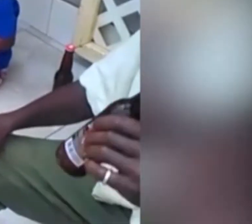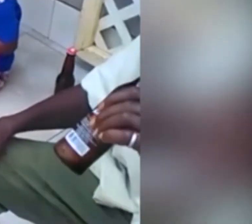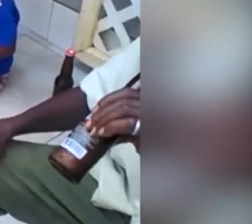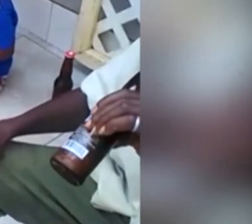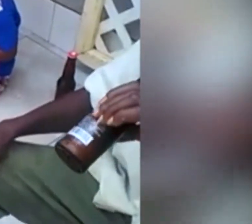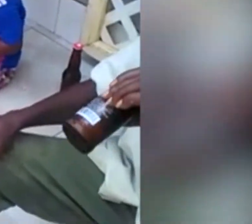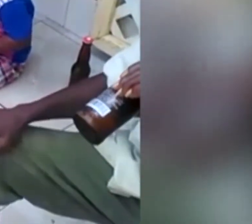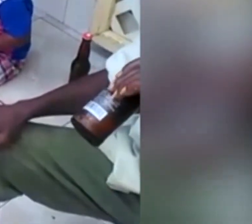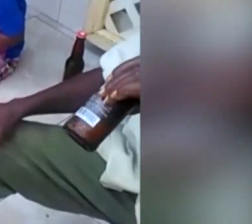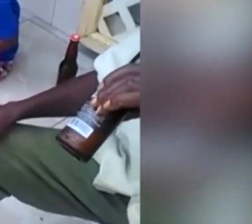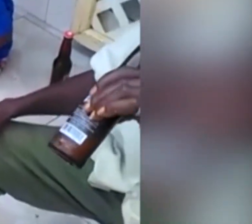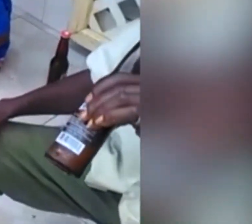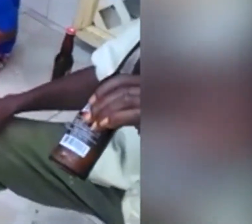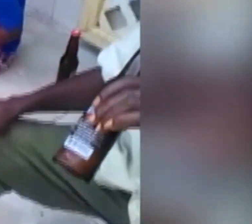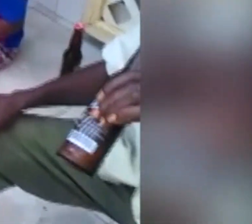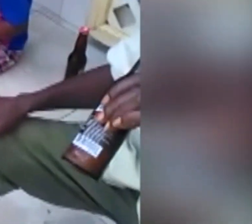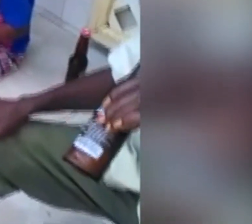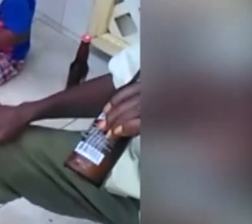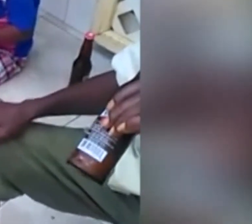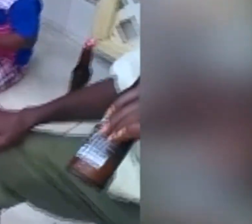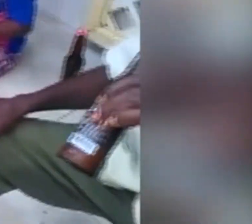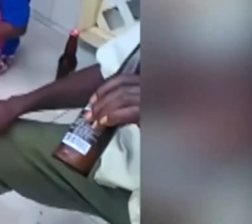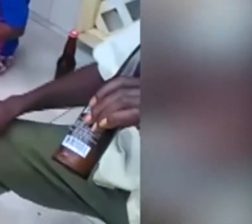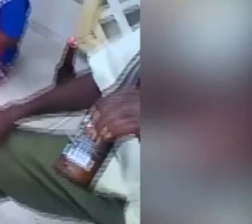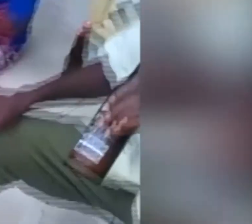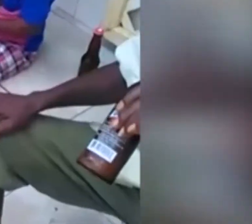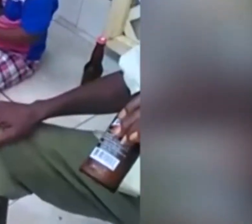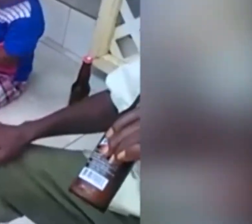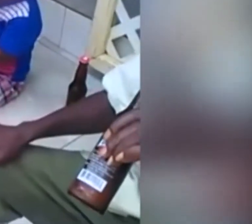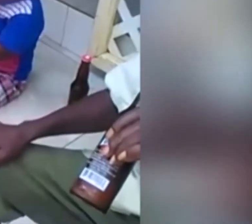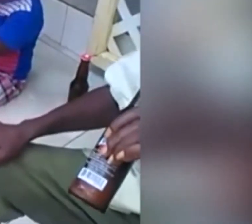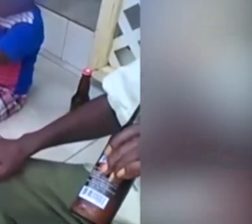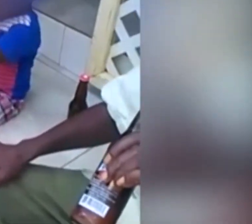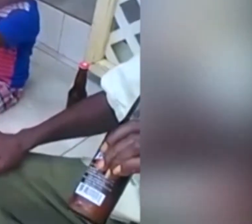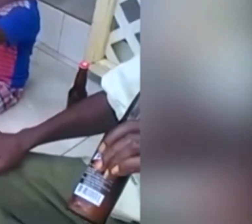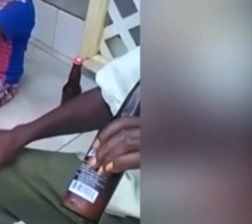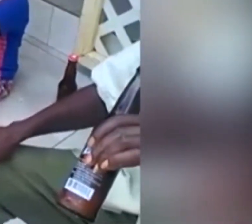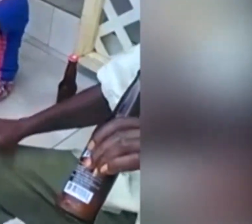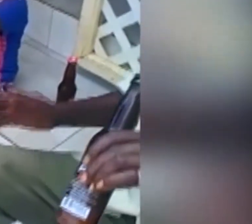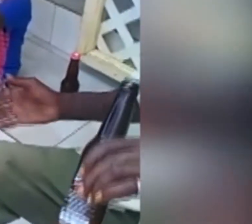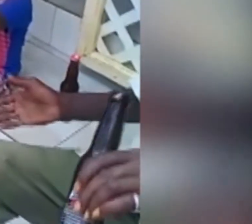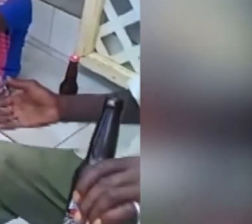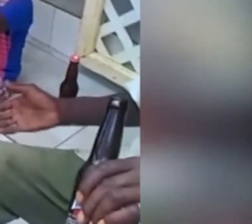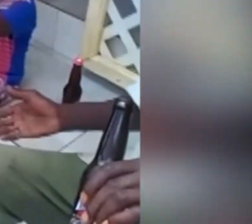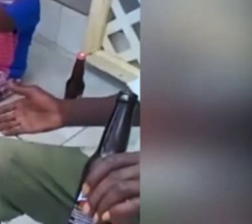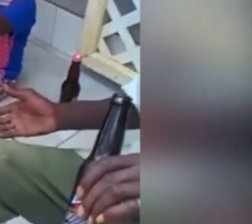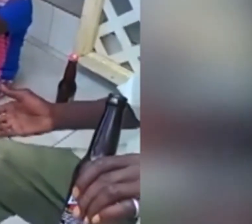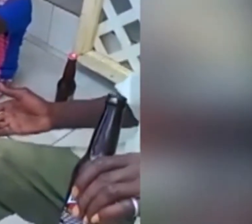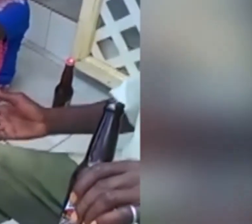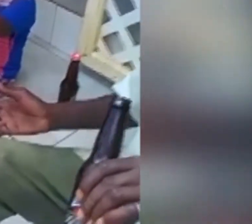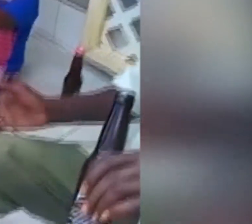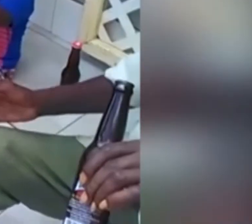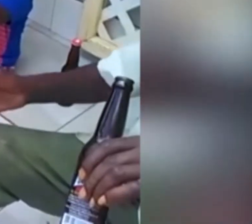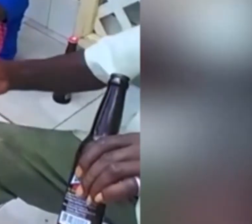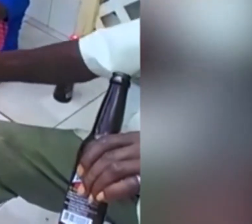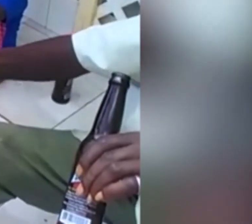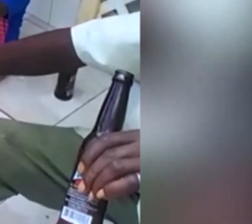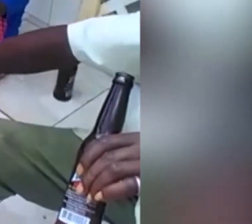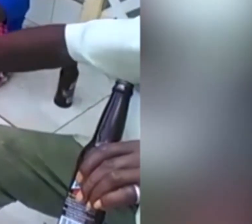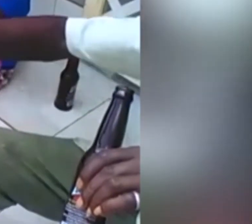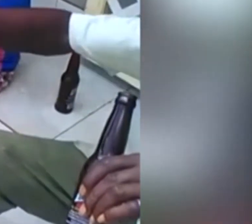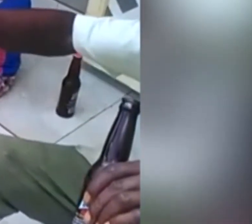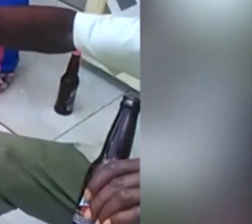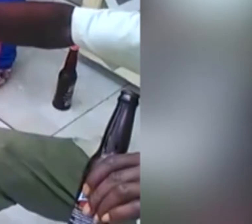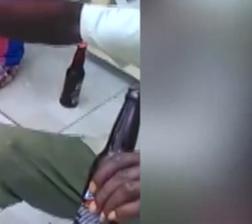can only be described as irresponsible and disgraceful. While this has now become a police matter and has also been referred